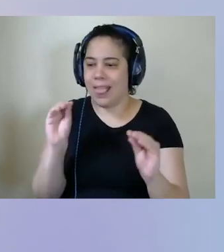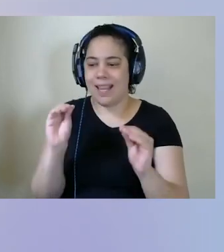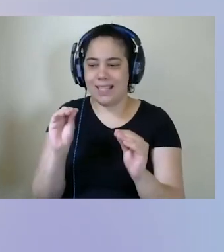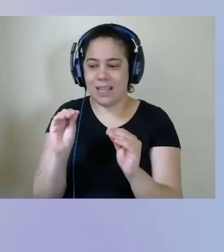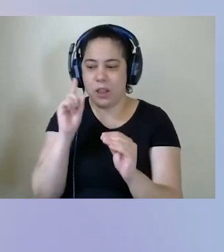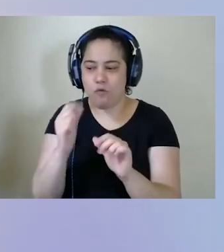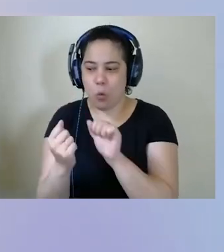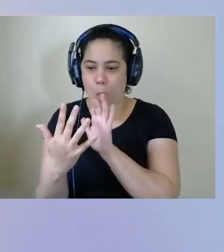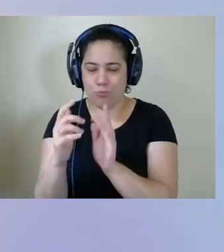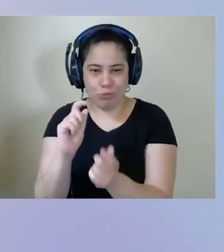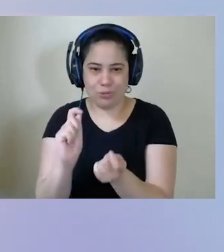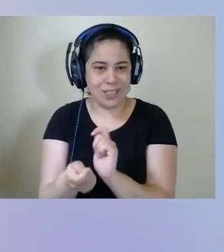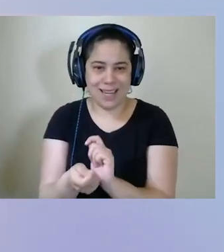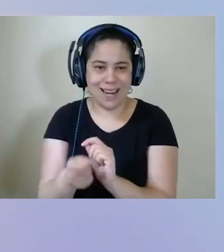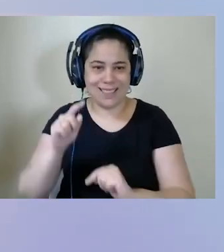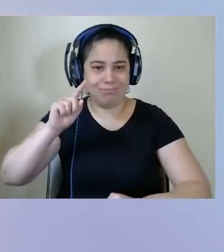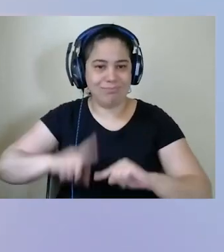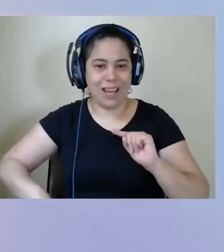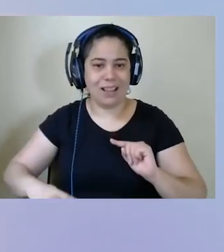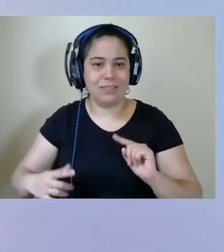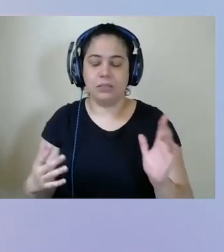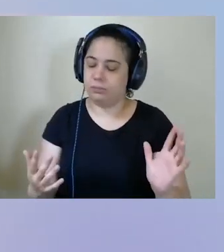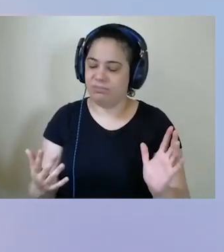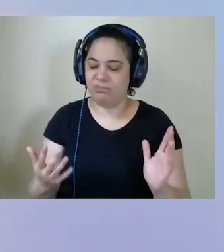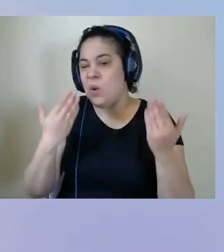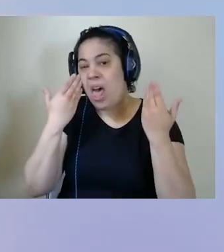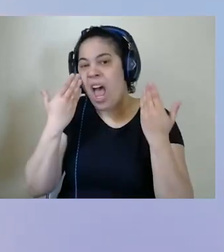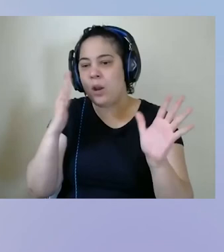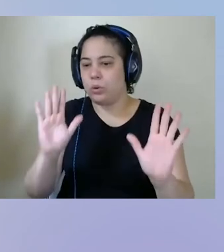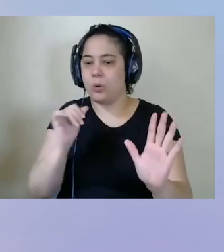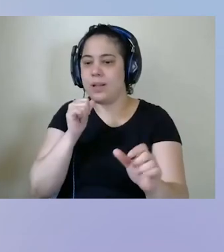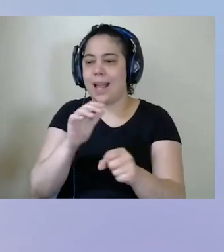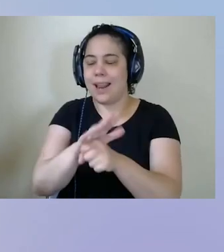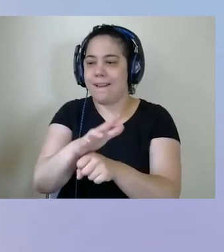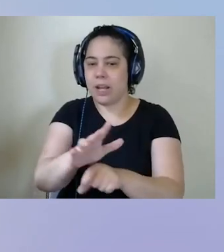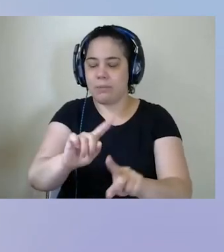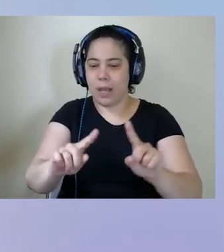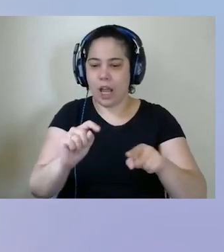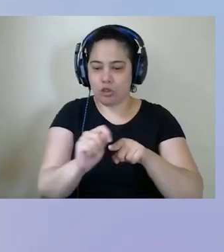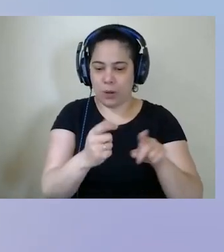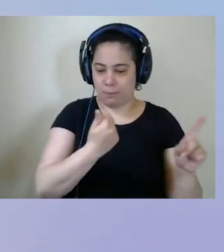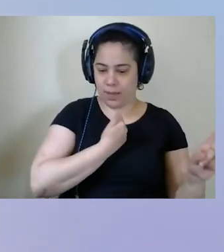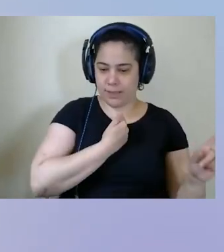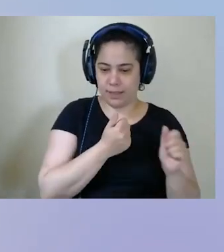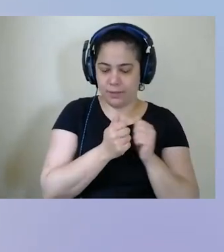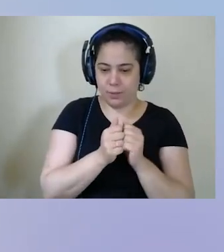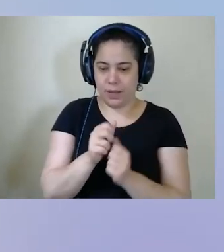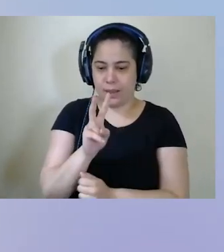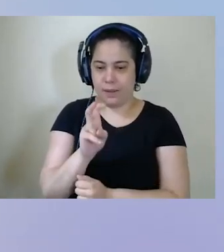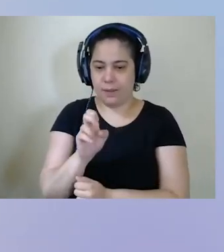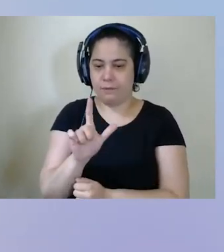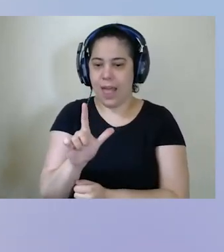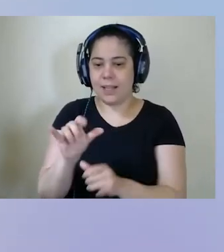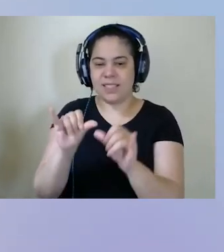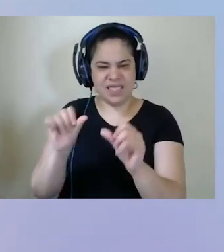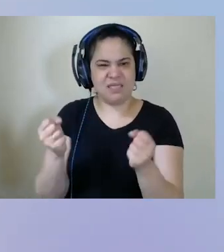And sometimes, often actually, well, no, I don't know. I don't know enough. I've trained myself with a Val system several